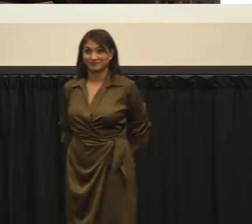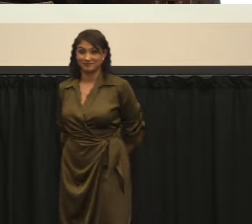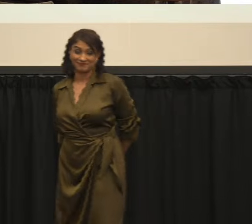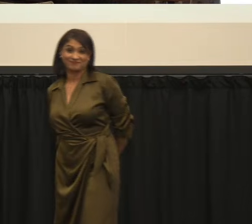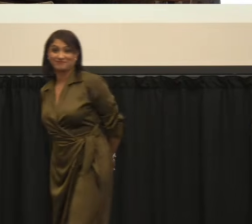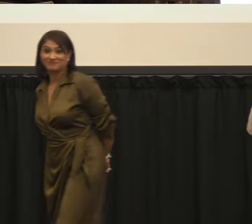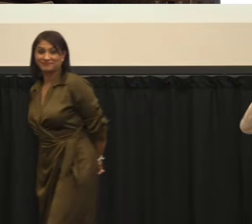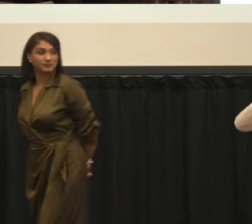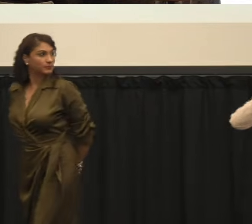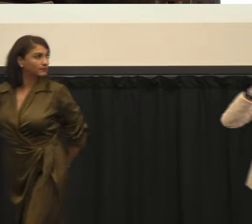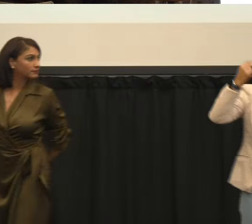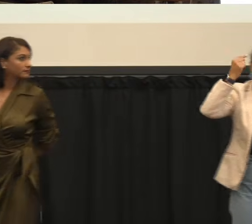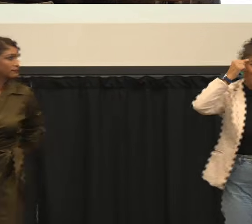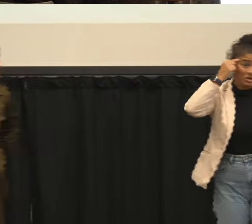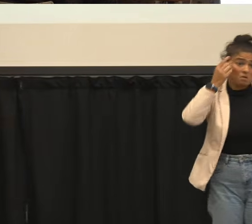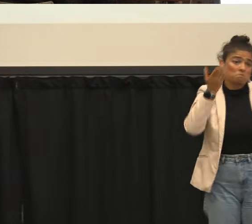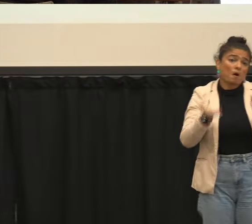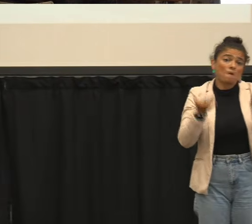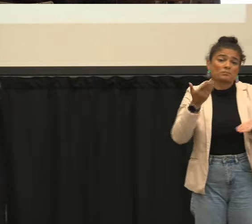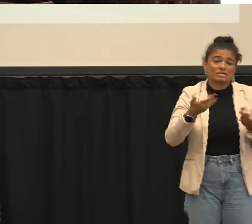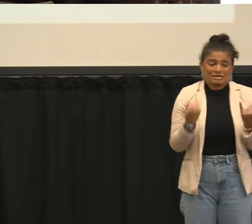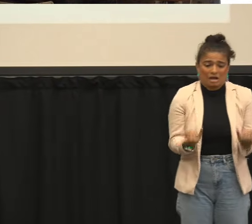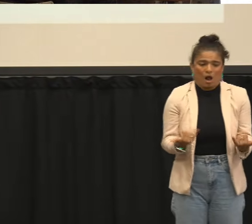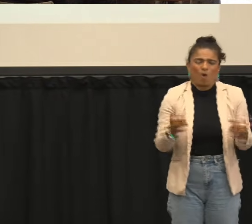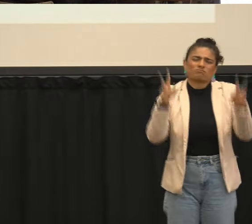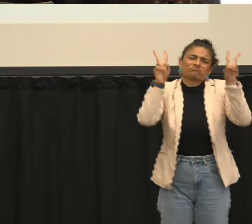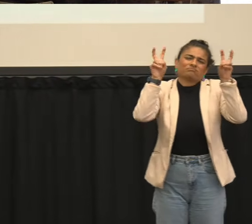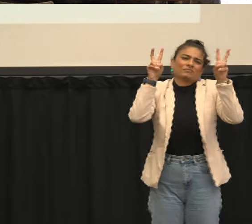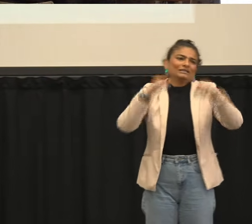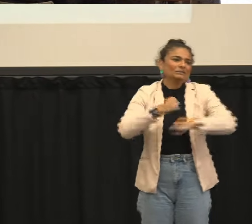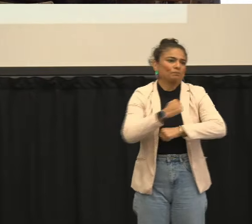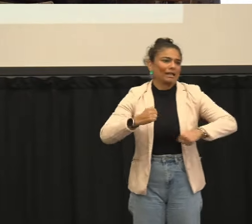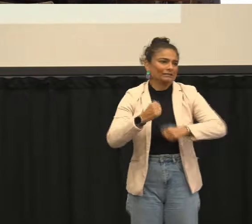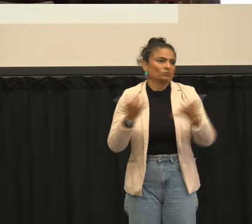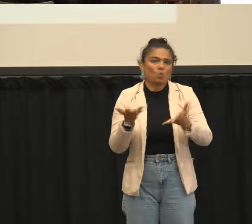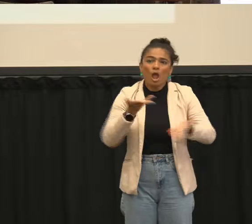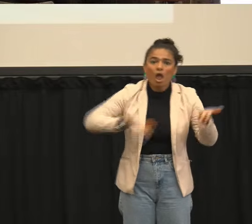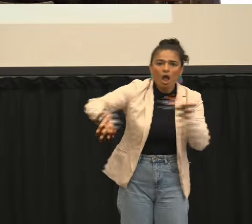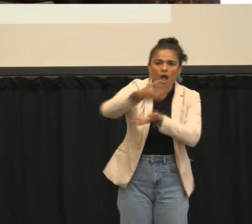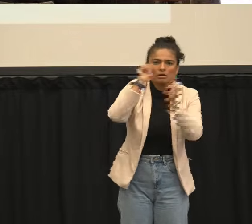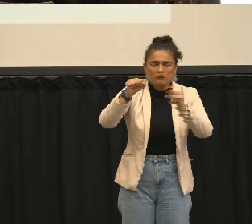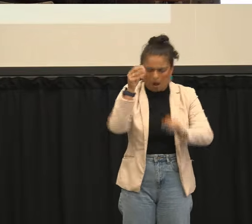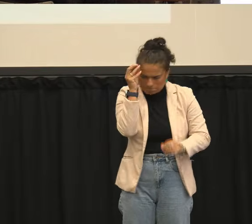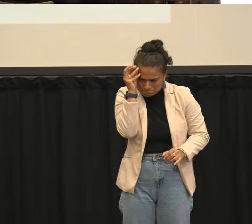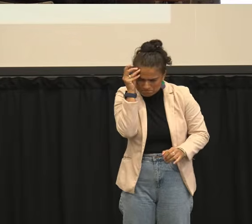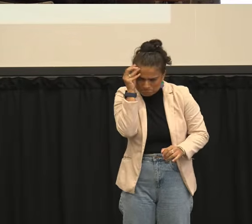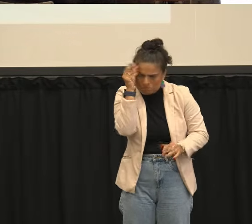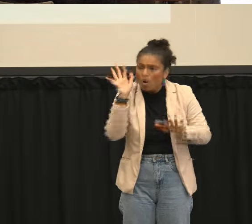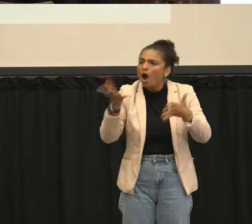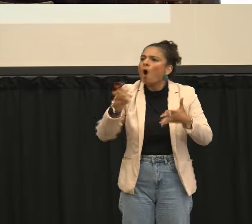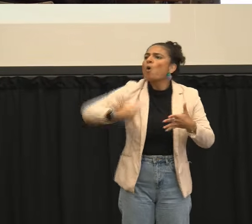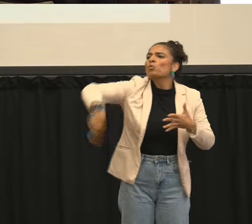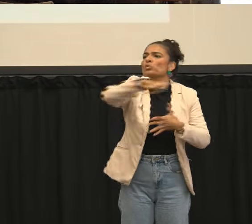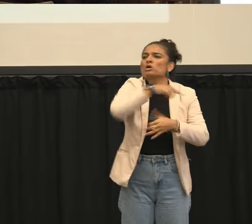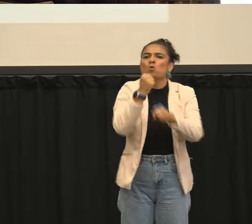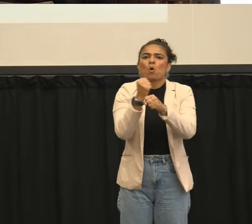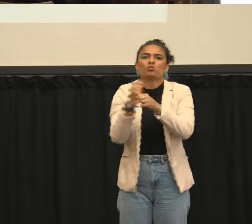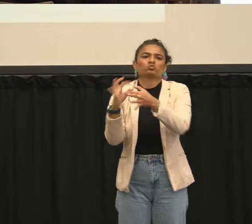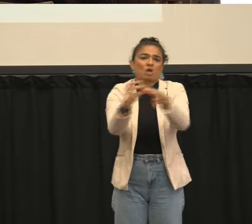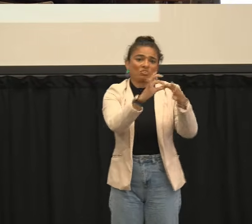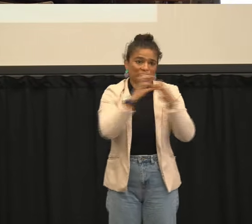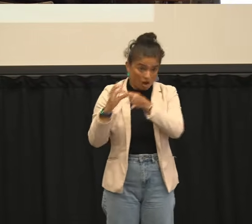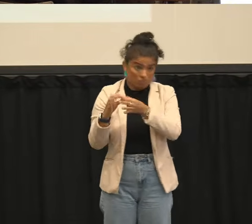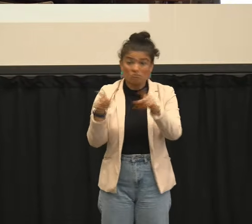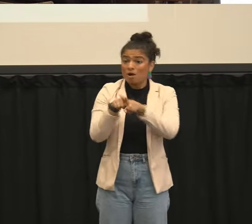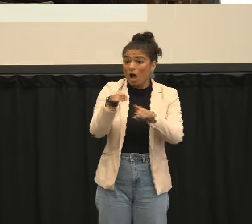hopefully is something we can get in process. So maybe for now, this is a space where we can start